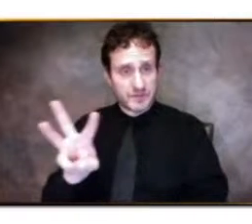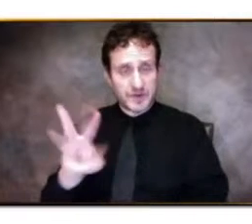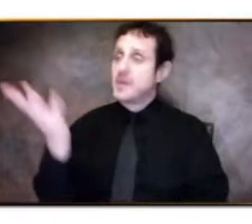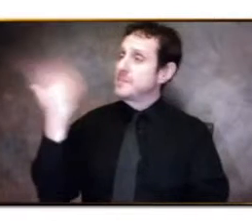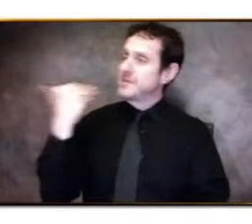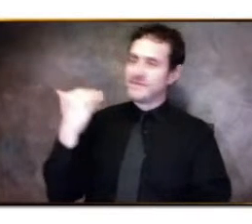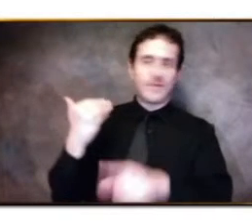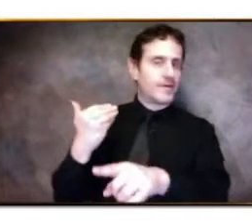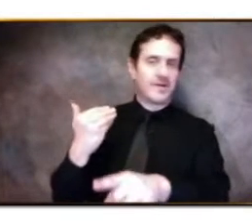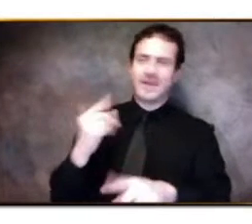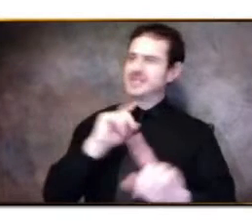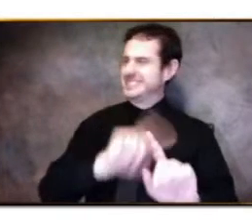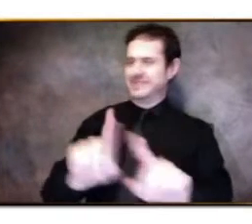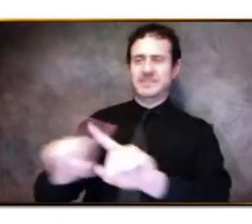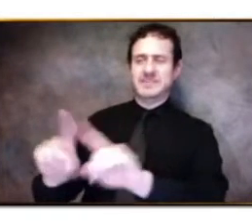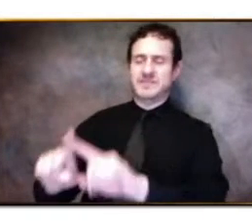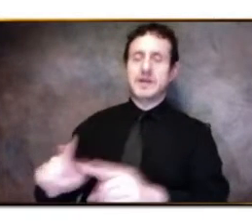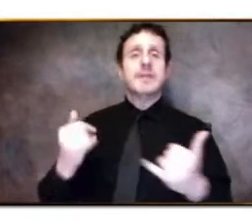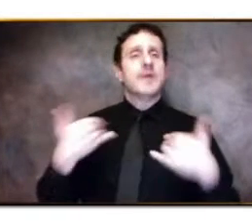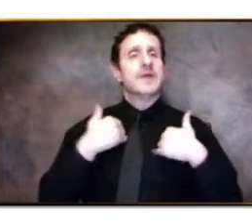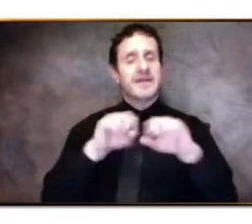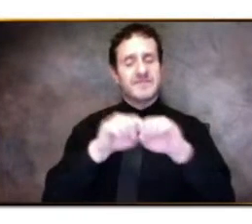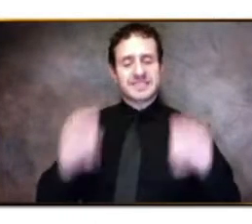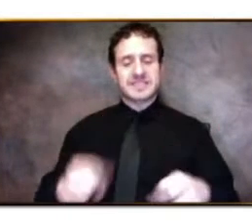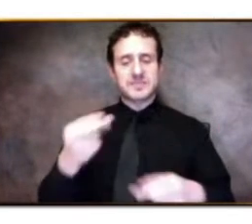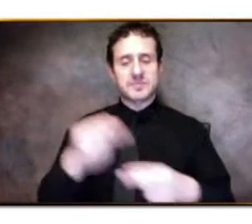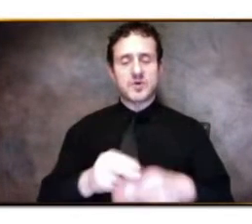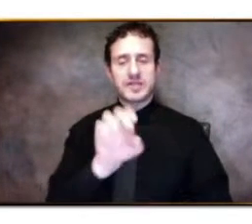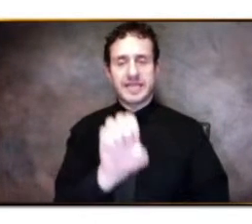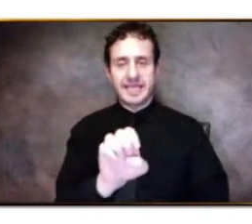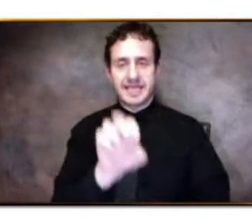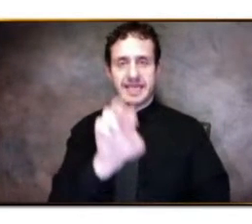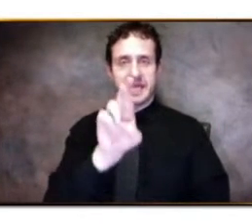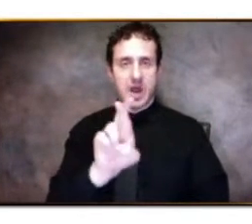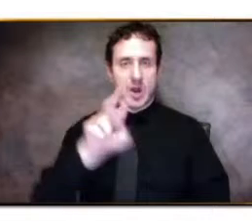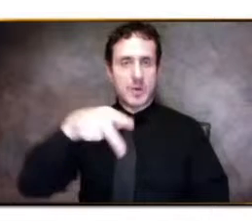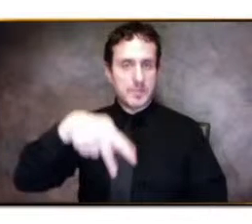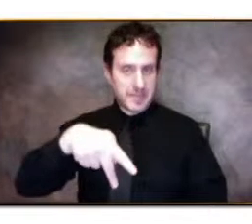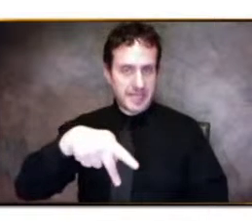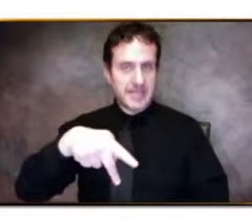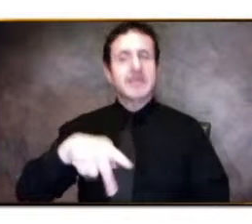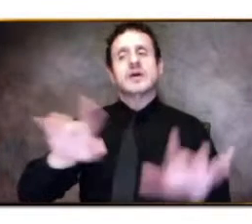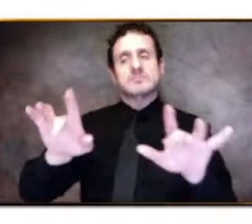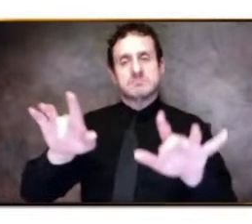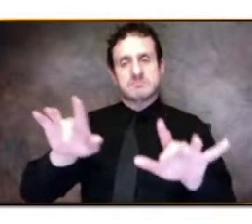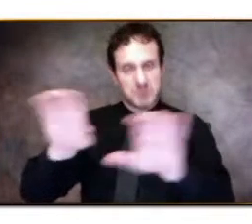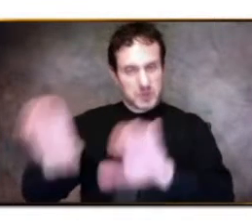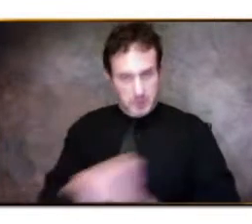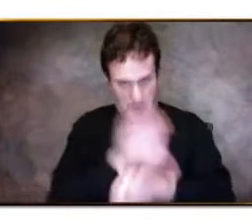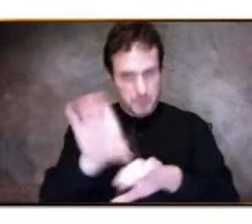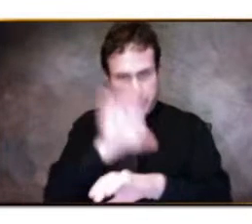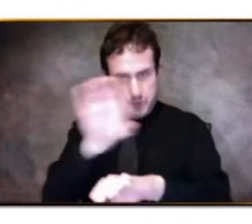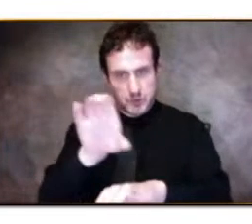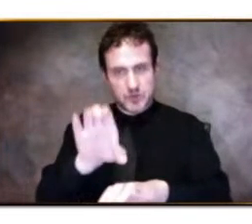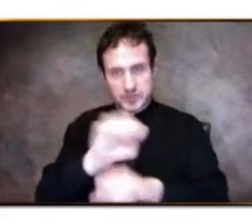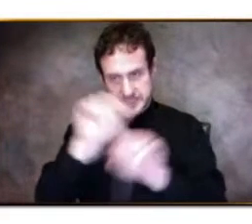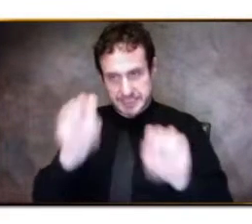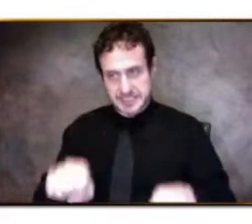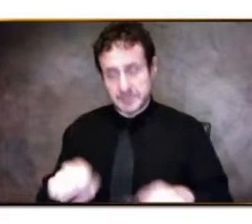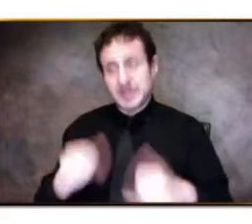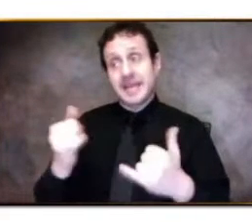That ERP system allows us to bring efficiencies going forward. So that's some of what we've done. We've made cuts